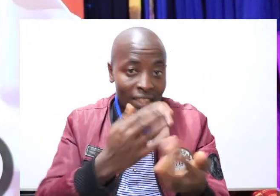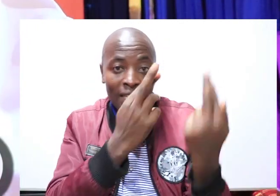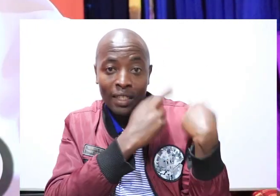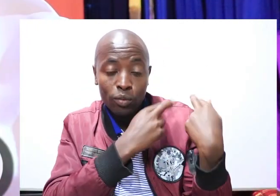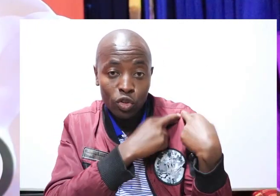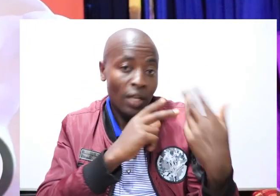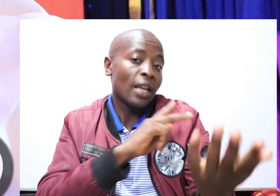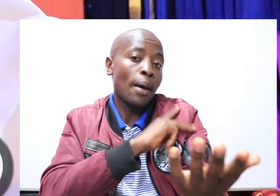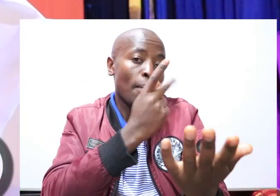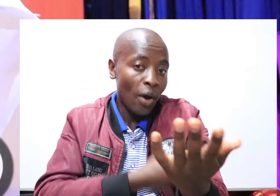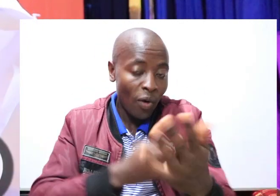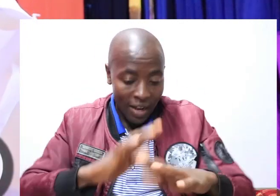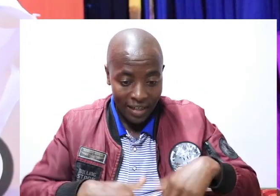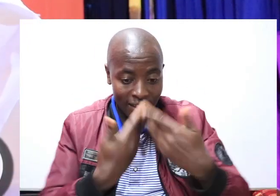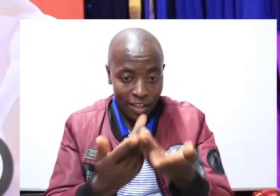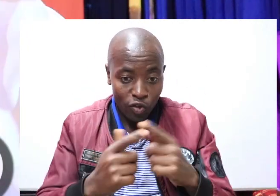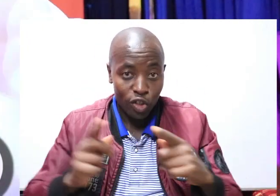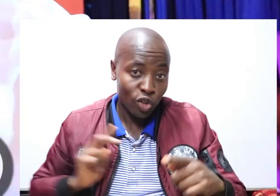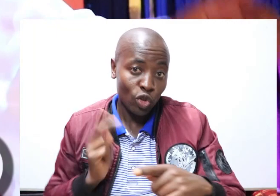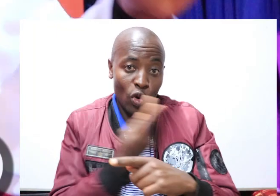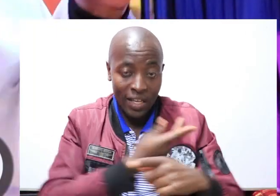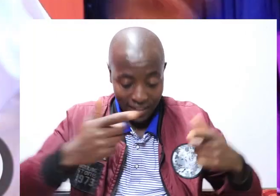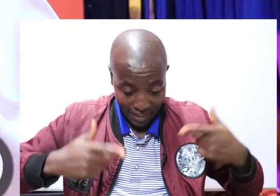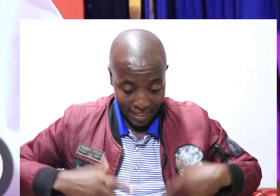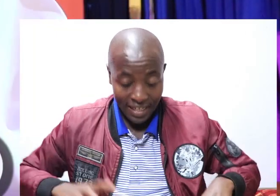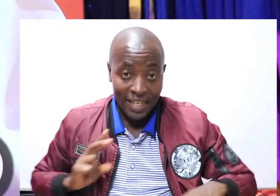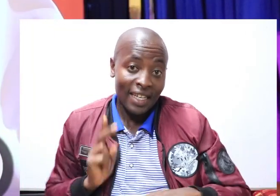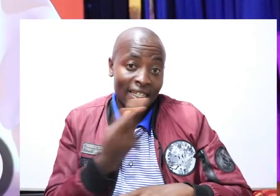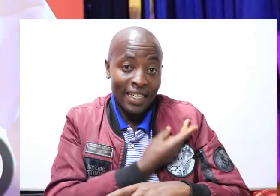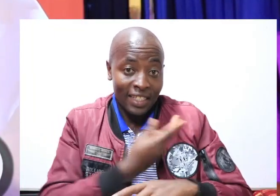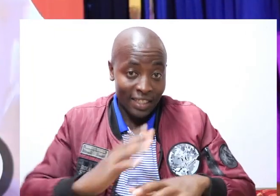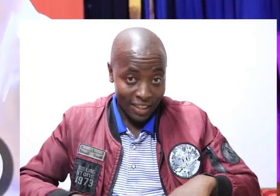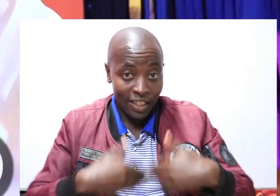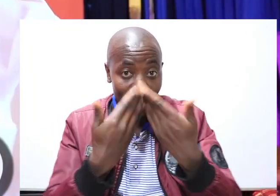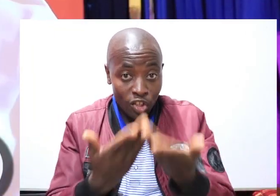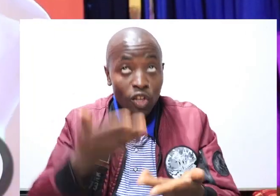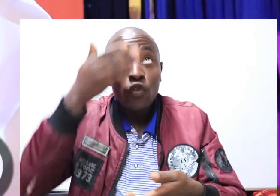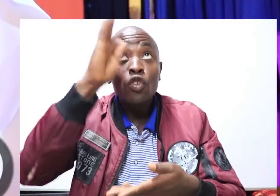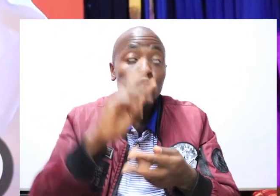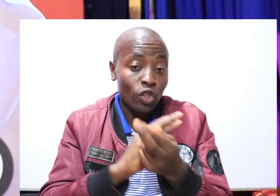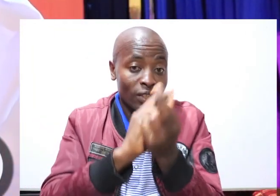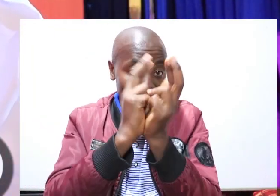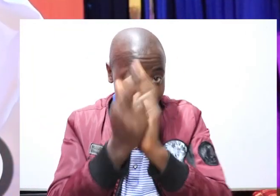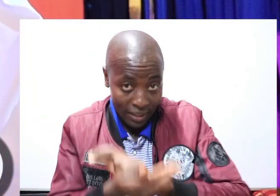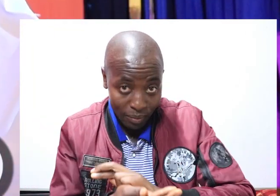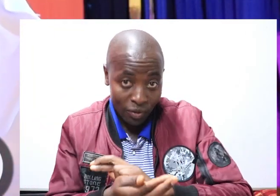privilege and power given to us. Let us unleash God's